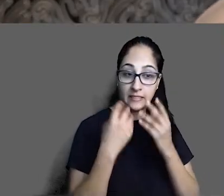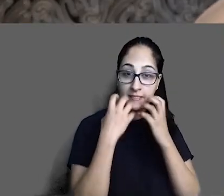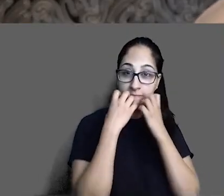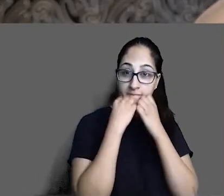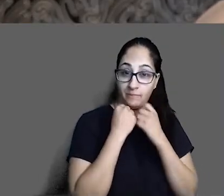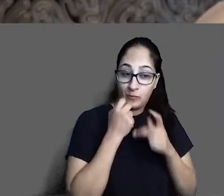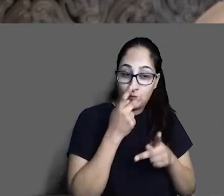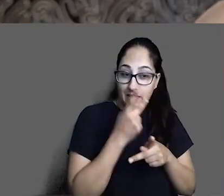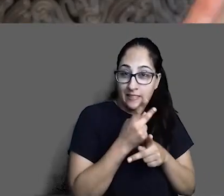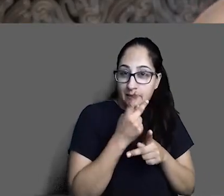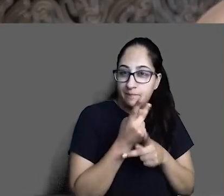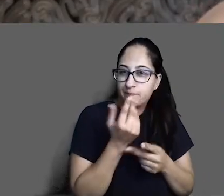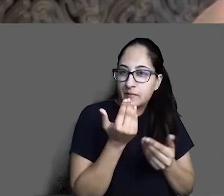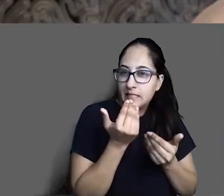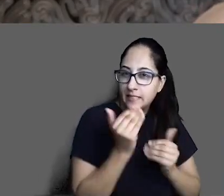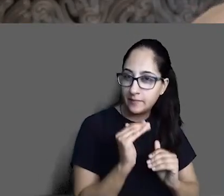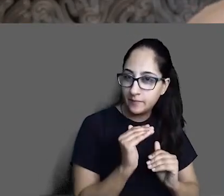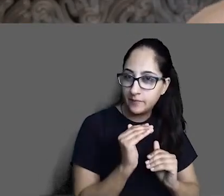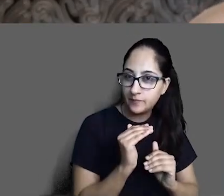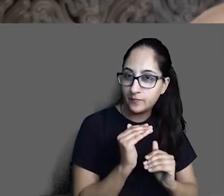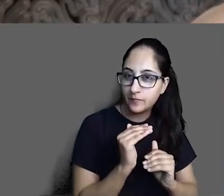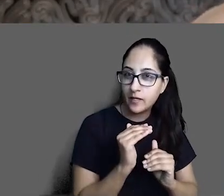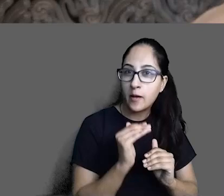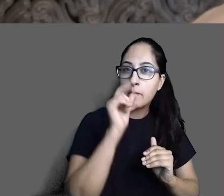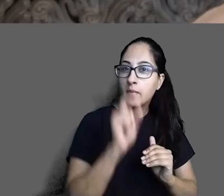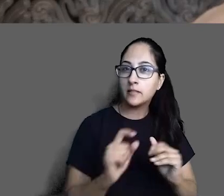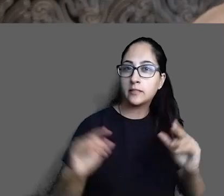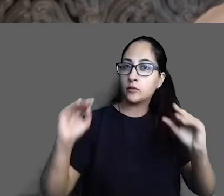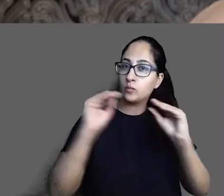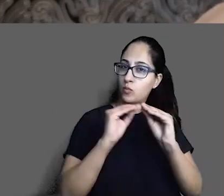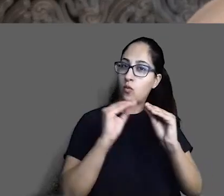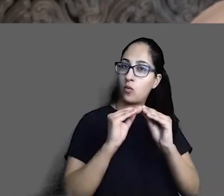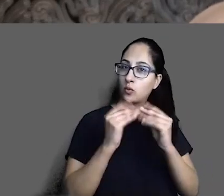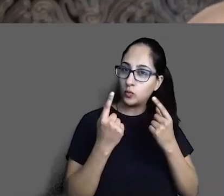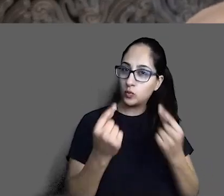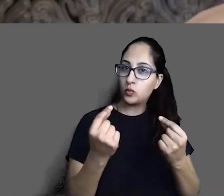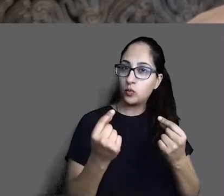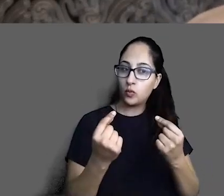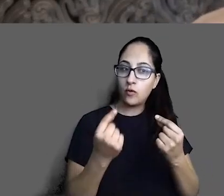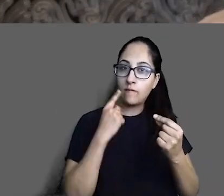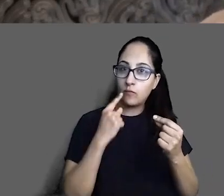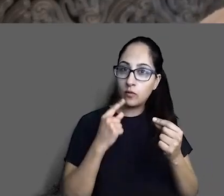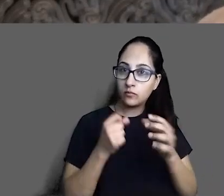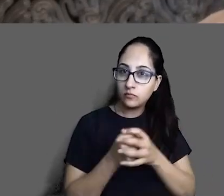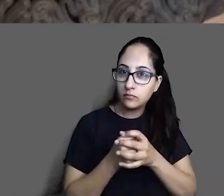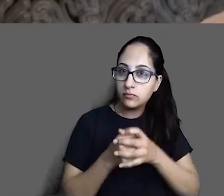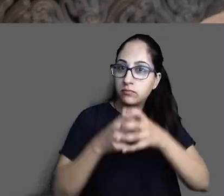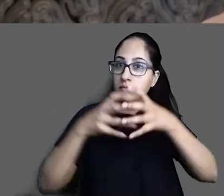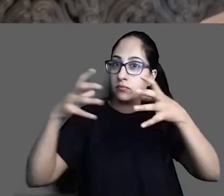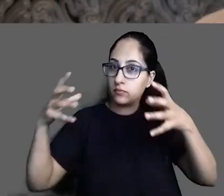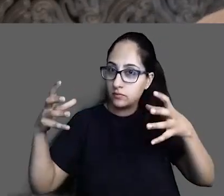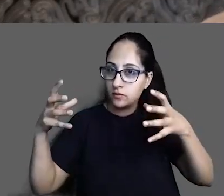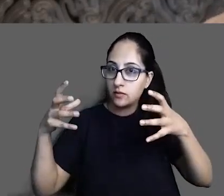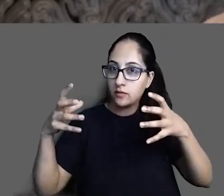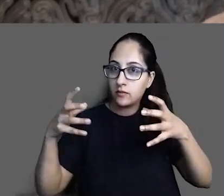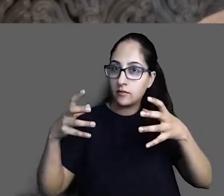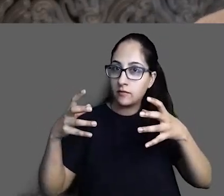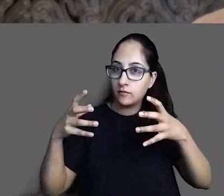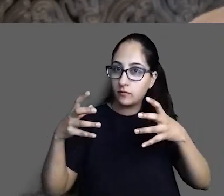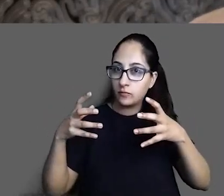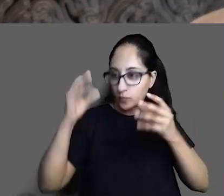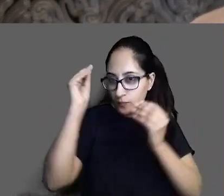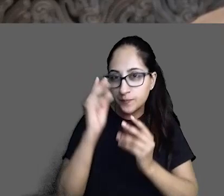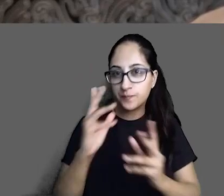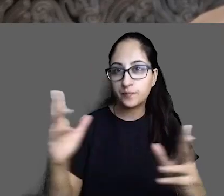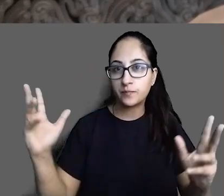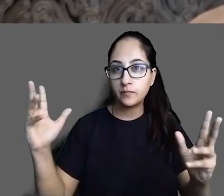continuously wrapped it in this preservation blanket. But to really help it grow, it had to be developed, not only preserved.